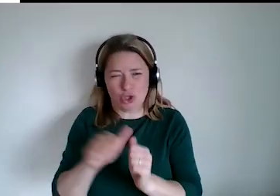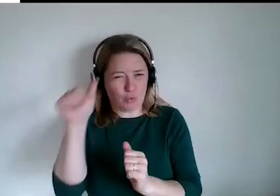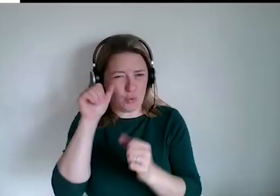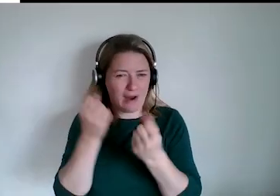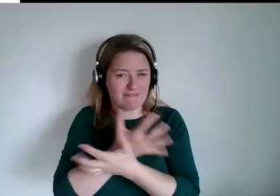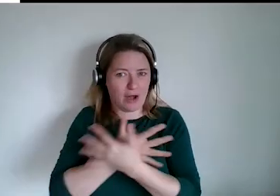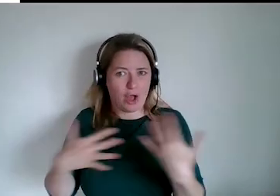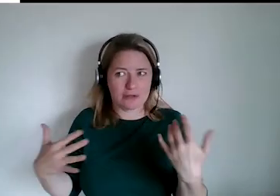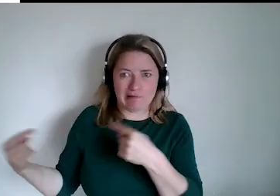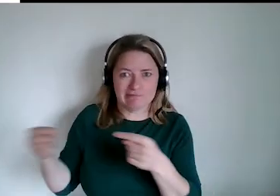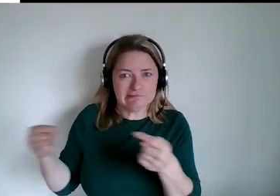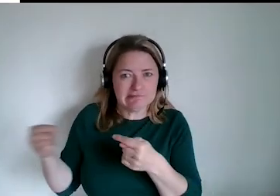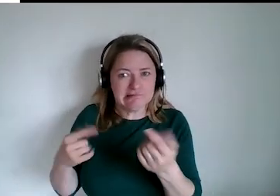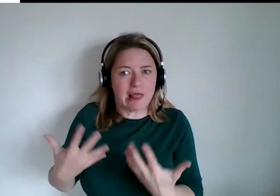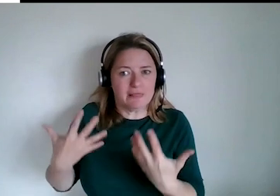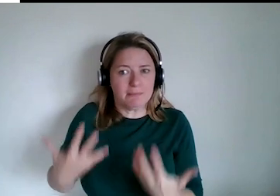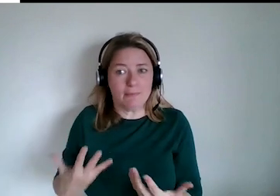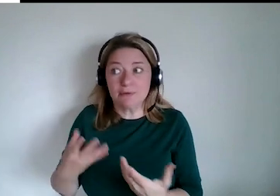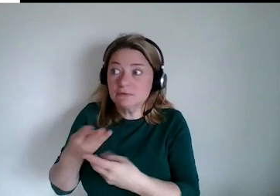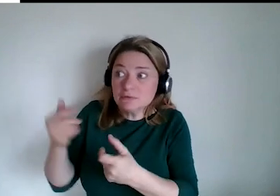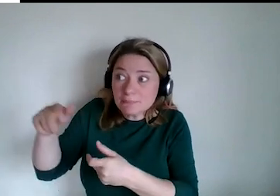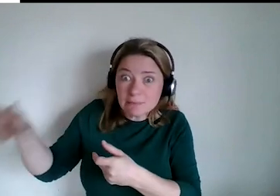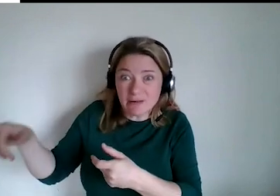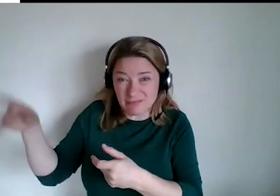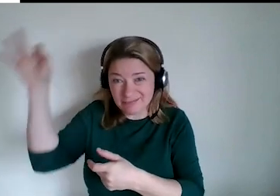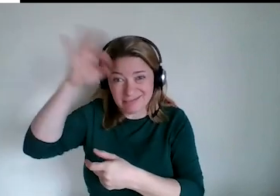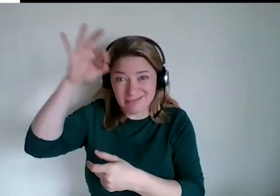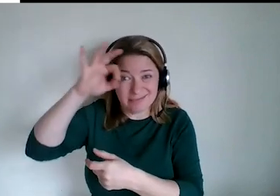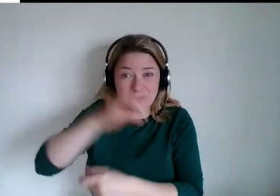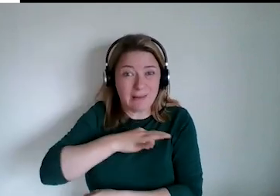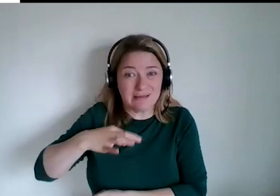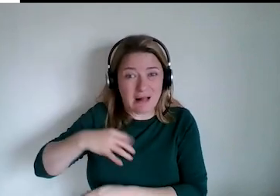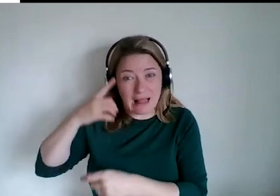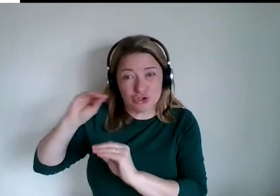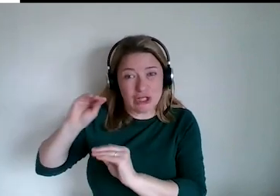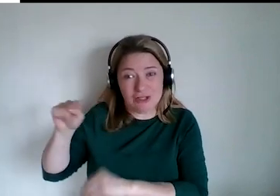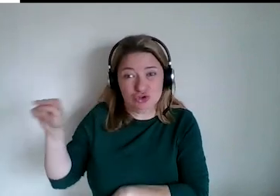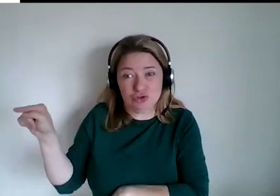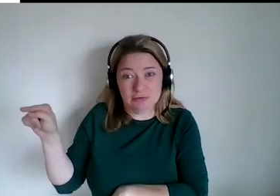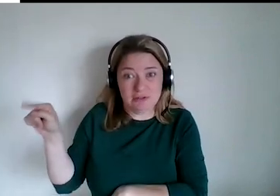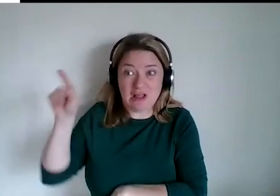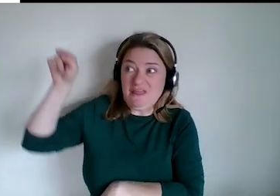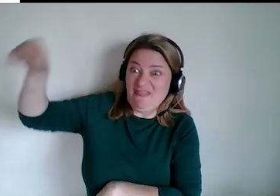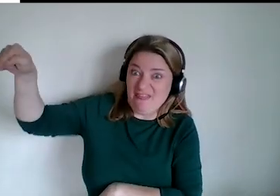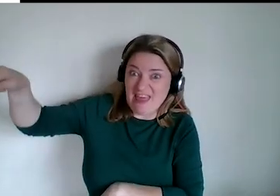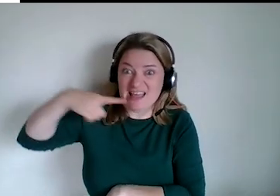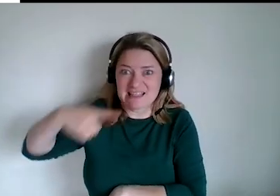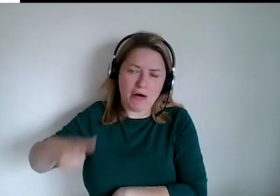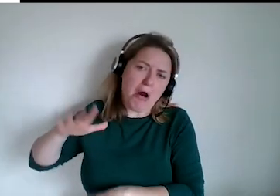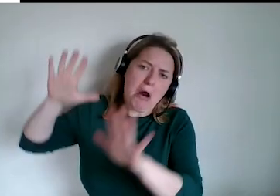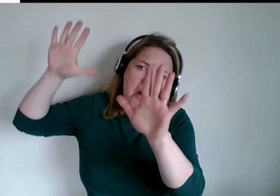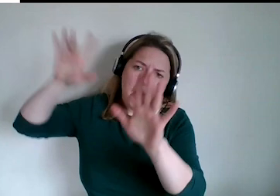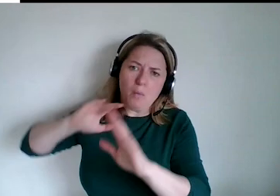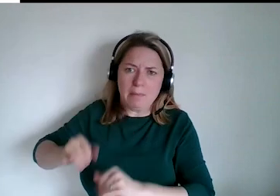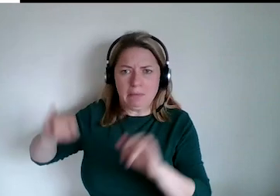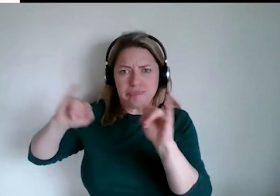at the moment being led by some people who know diddly squat about medical education, saying it will be an absolute disaster if